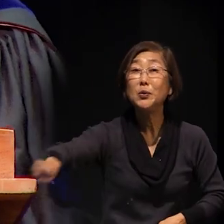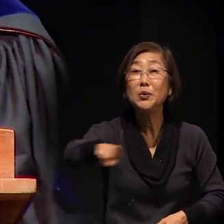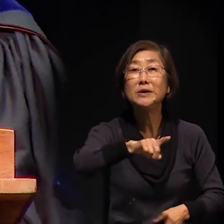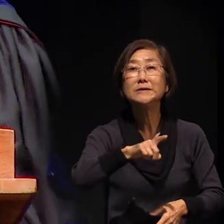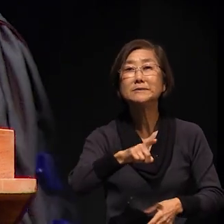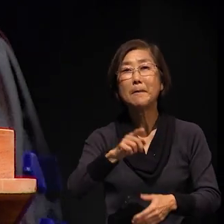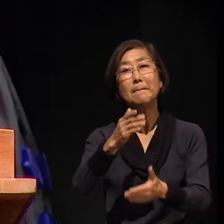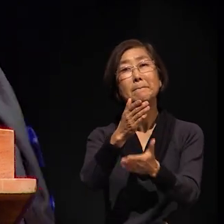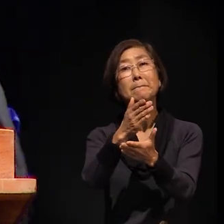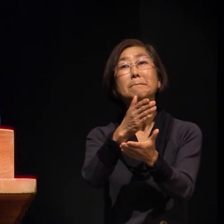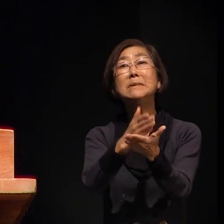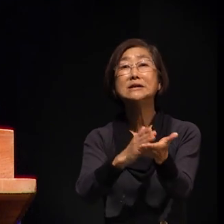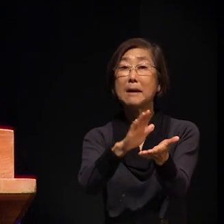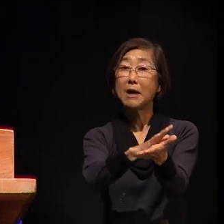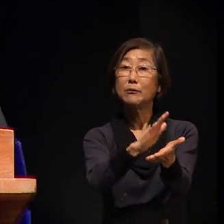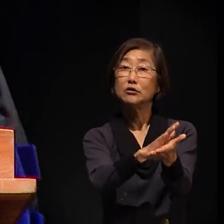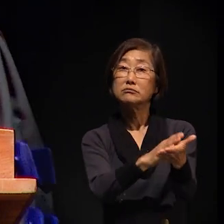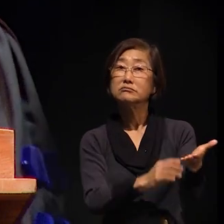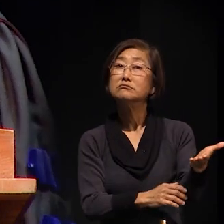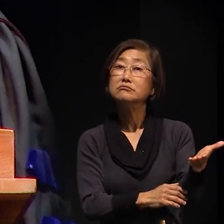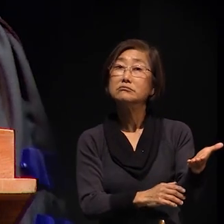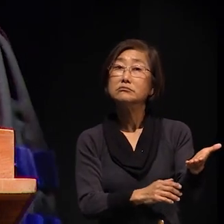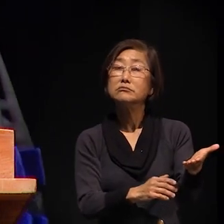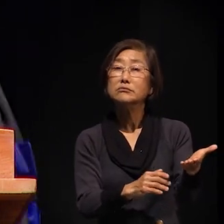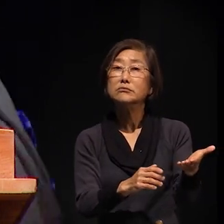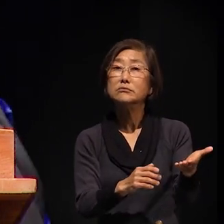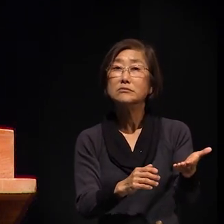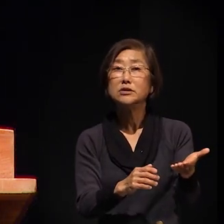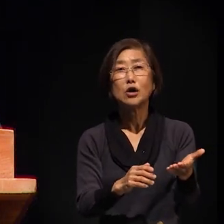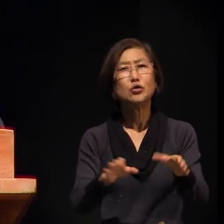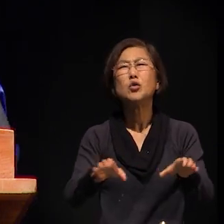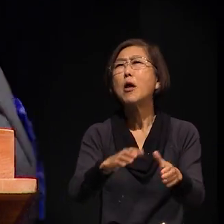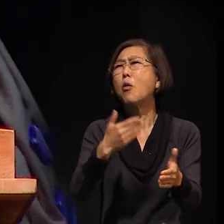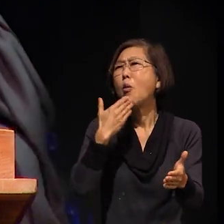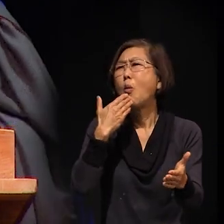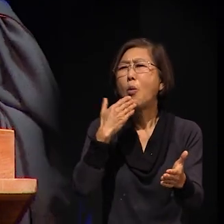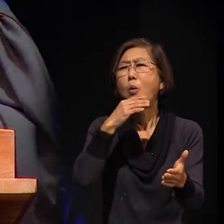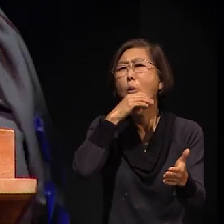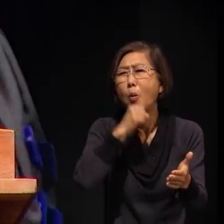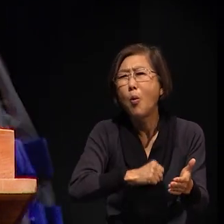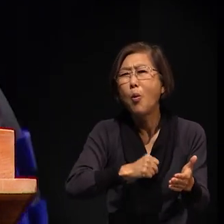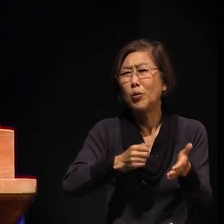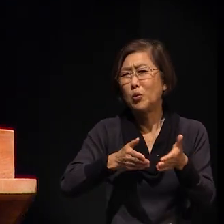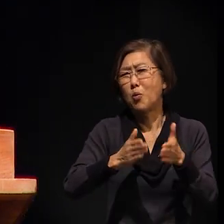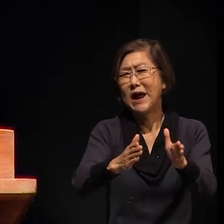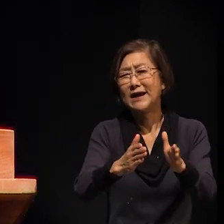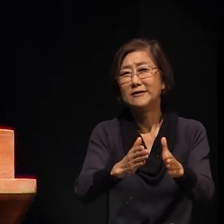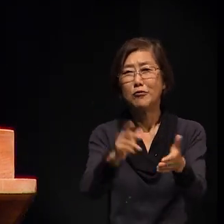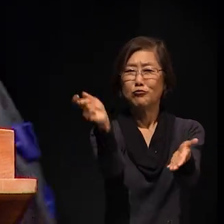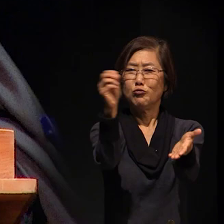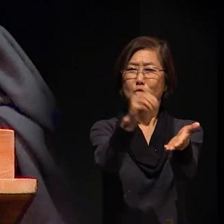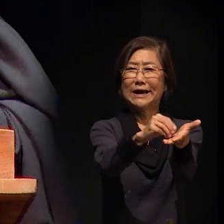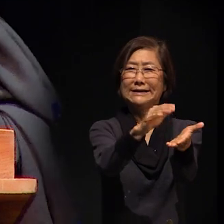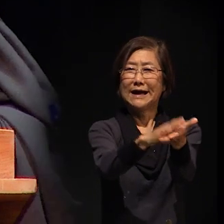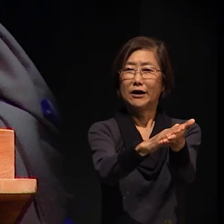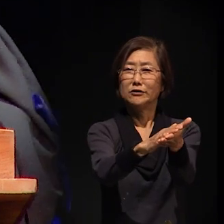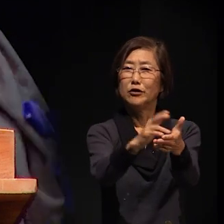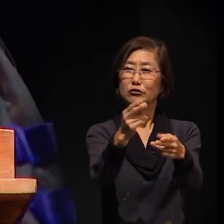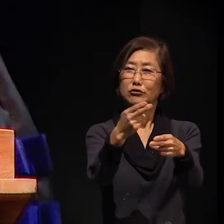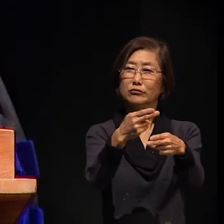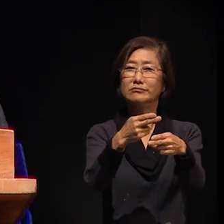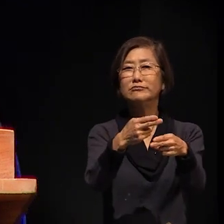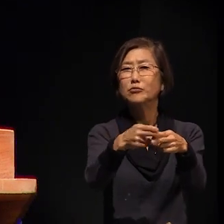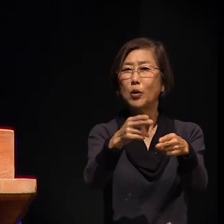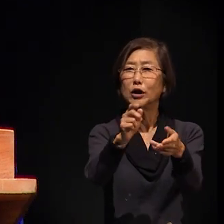want you to take a piece of paper and do it the old school, the old-fashioned way. Write a